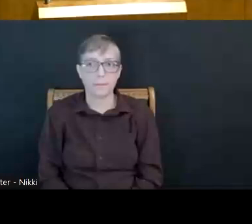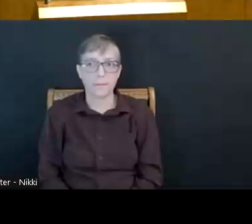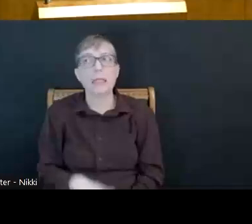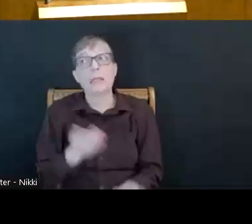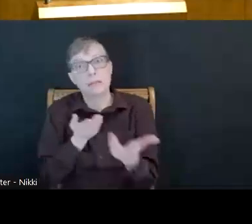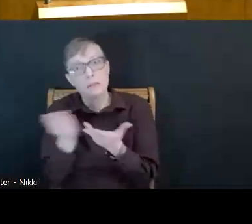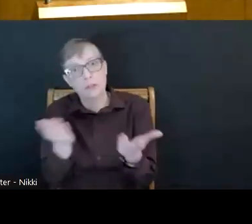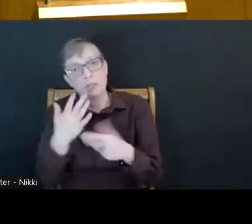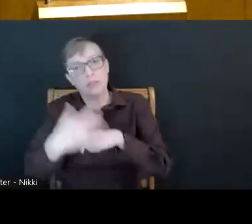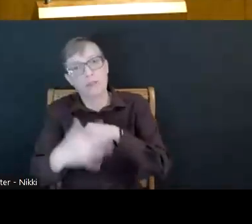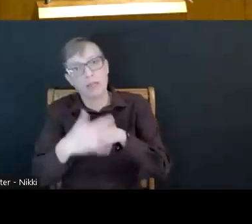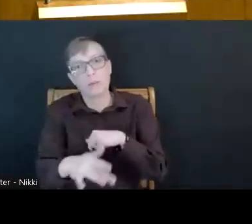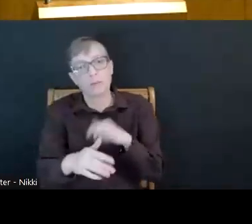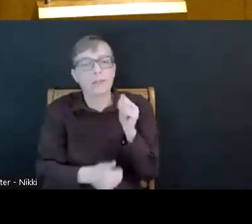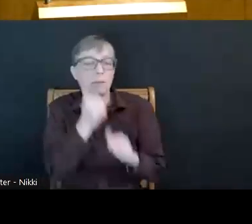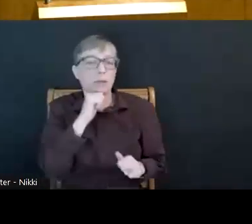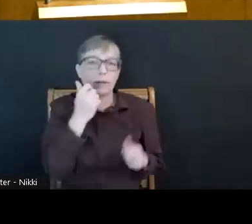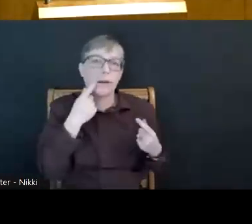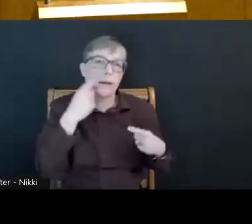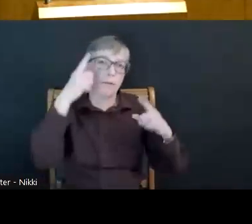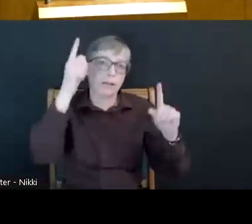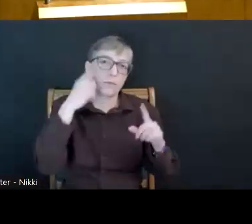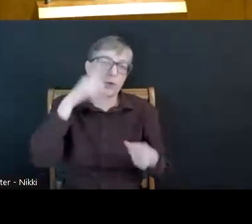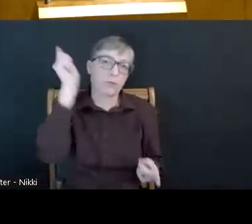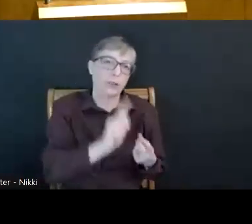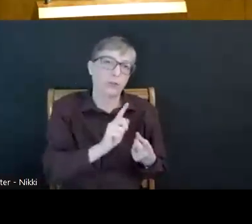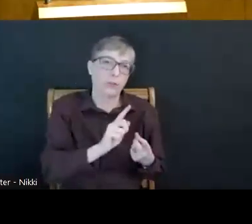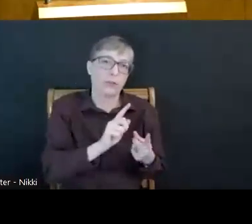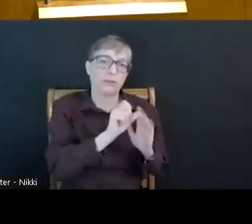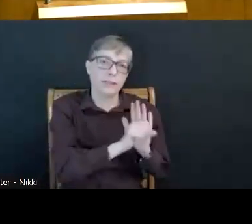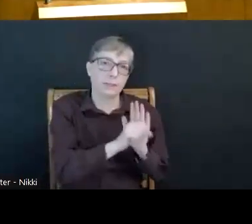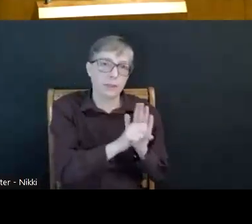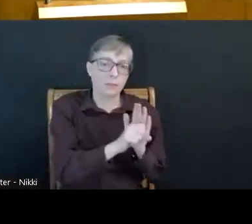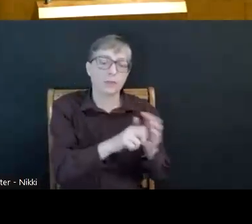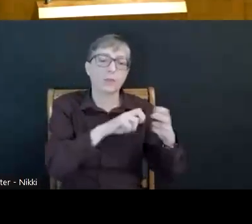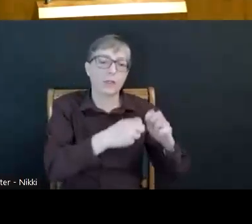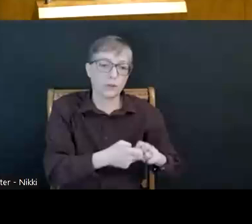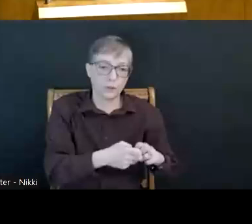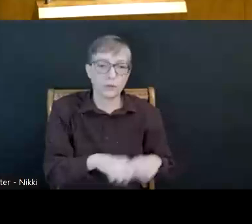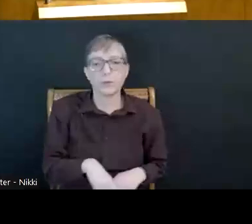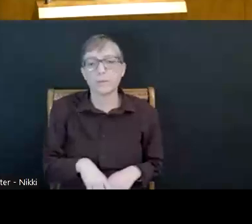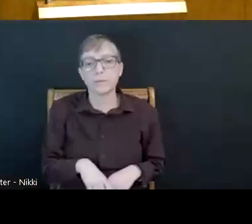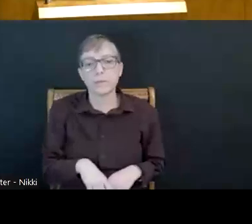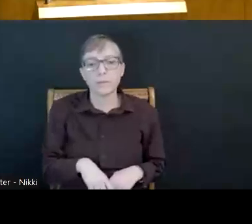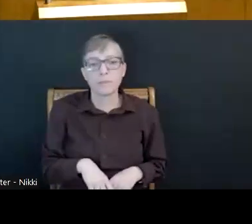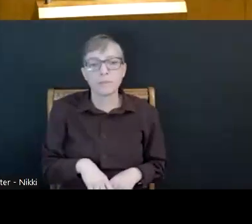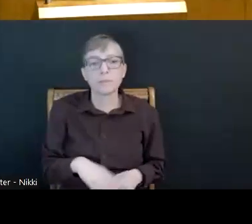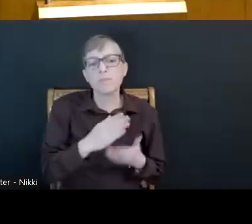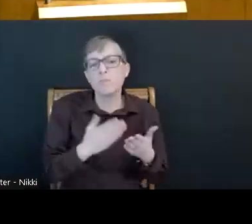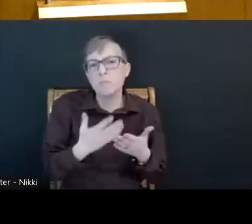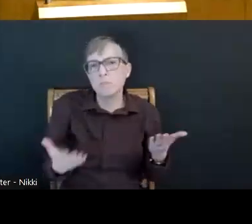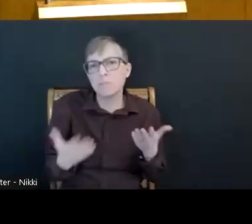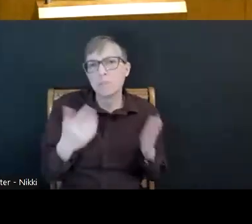in reducing depression and anxiety. So that's kind of the gist of it. But there are exceptions which maybe point the way to where things can